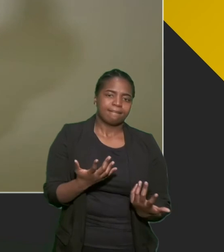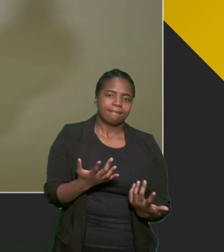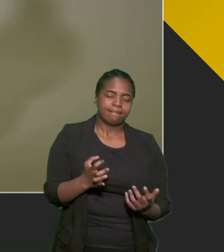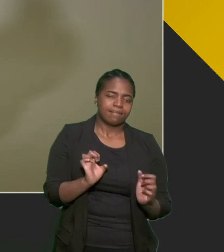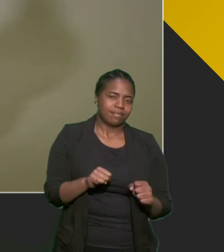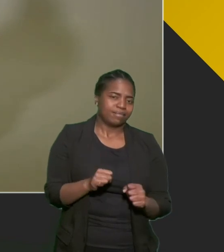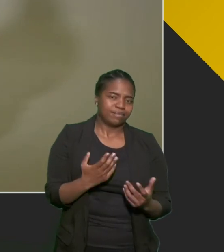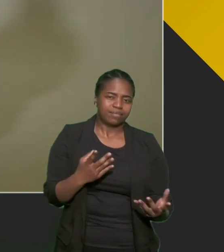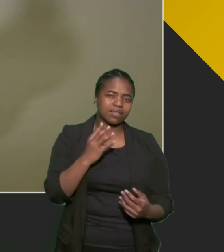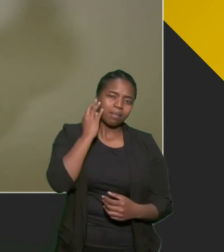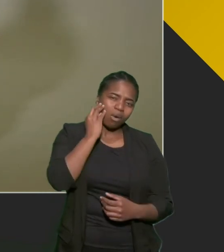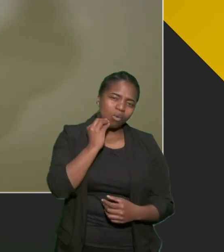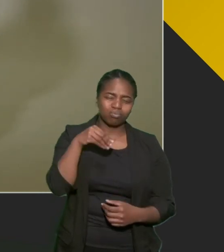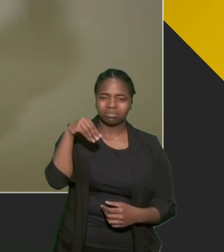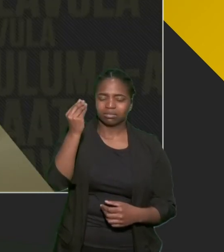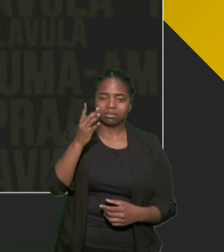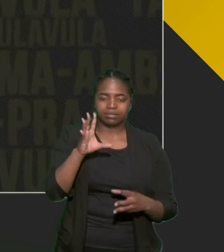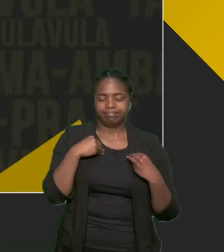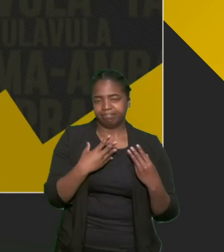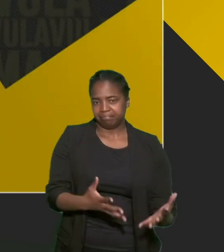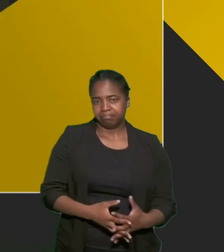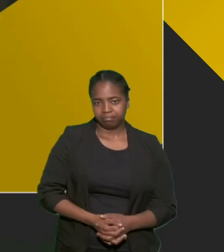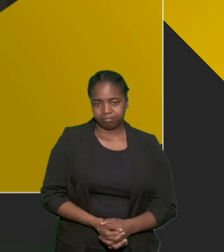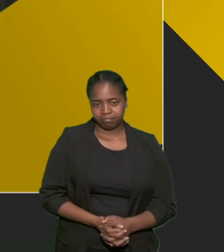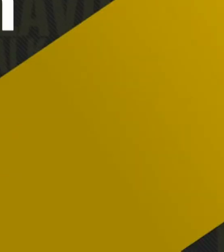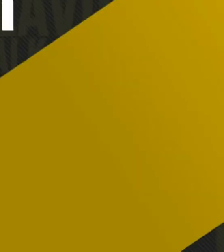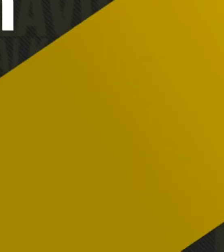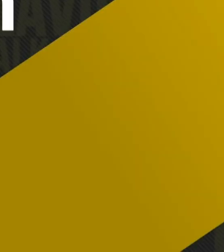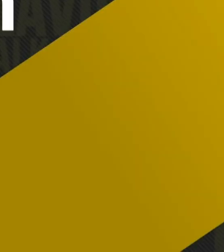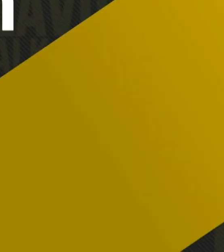Really, these old people have accepted the status quo.